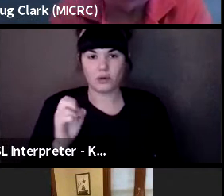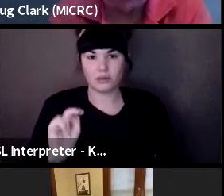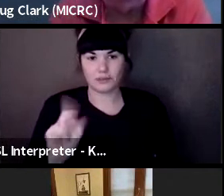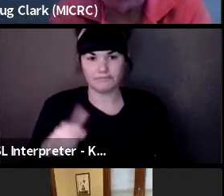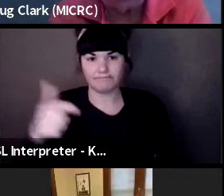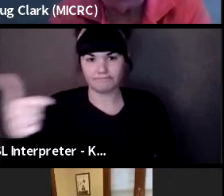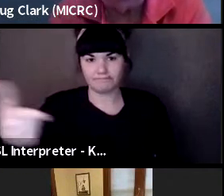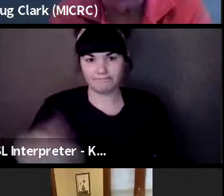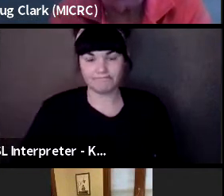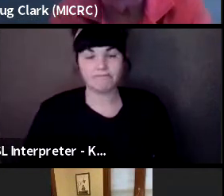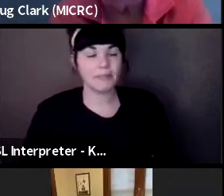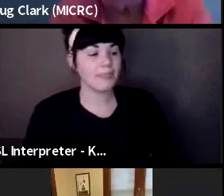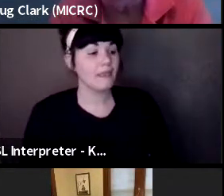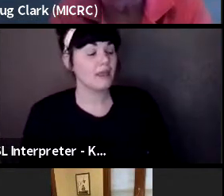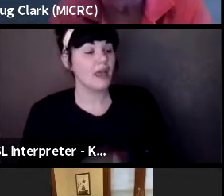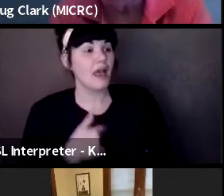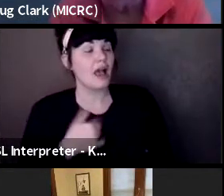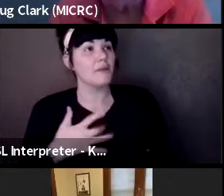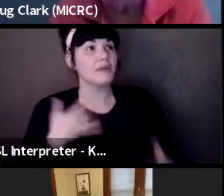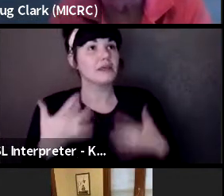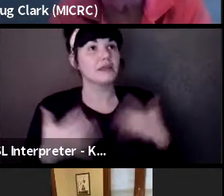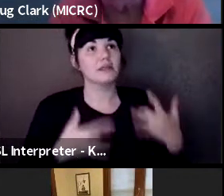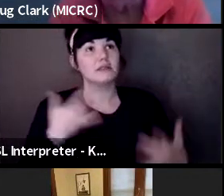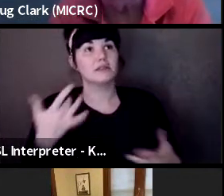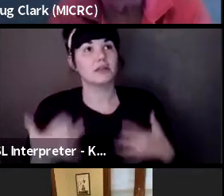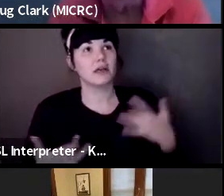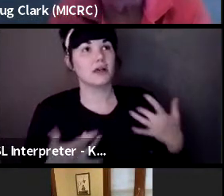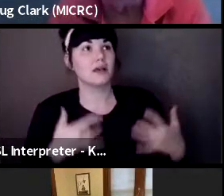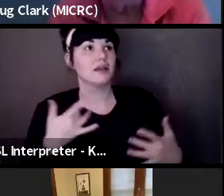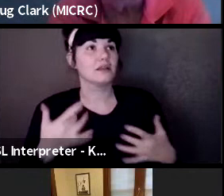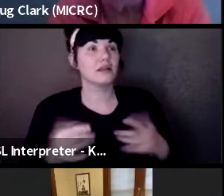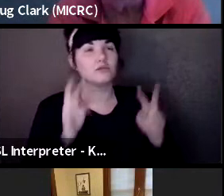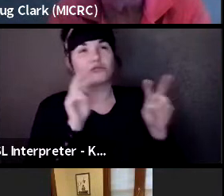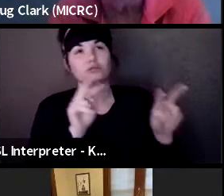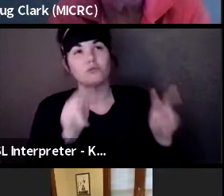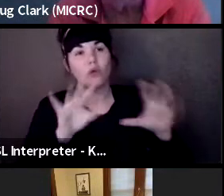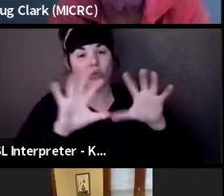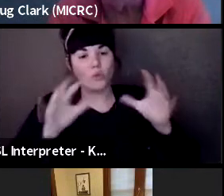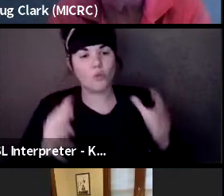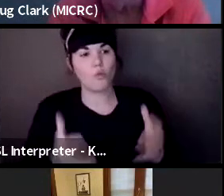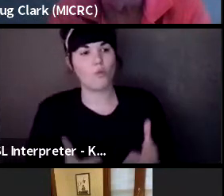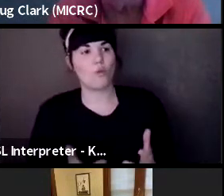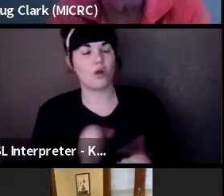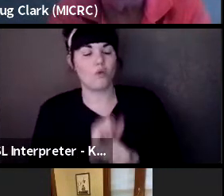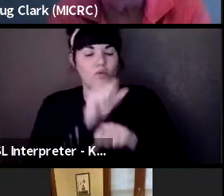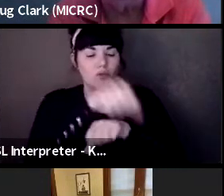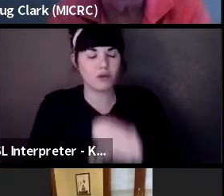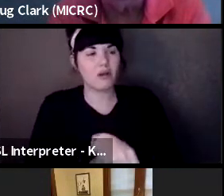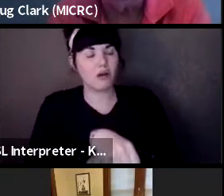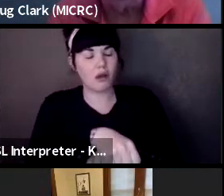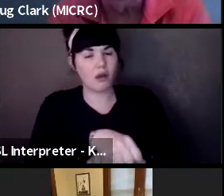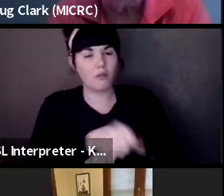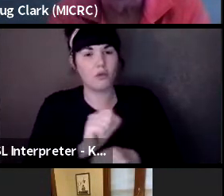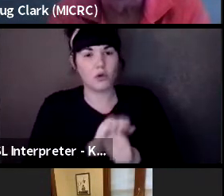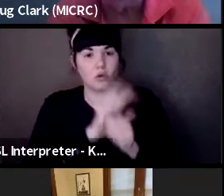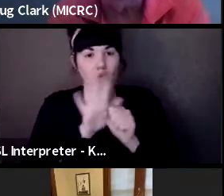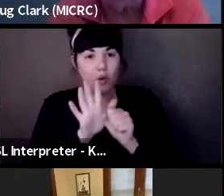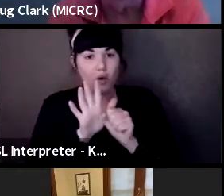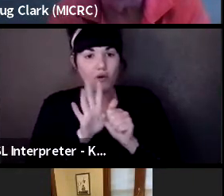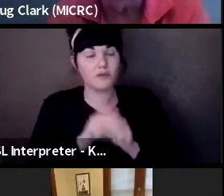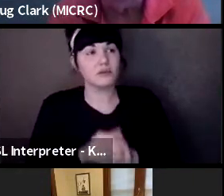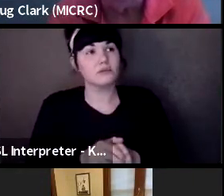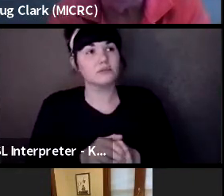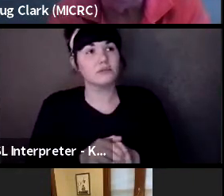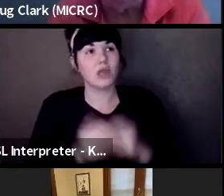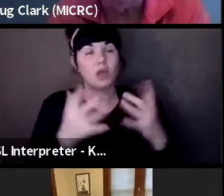Well, I'm excited for the world to overcome COVID so we can stop wearing masks and touch people, hug people.